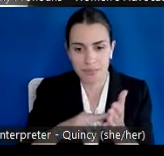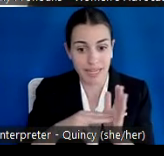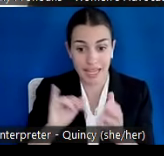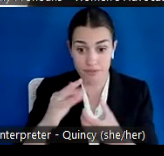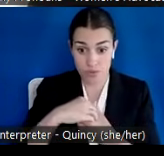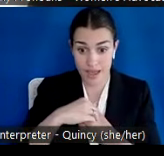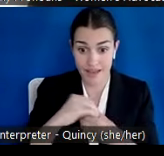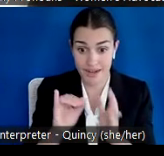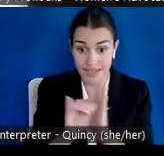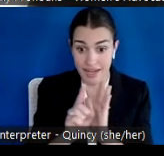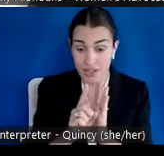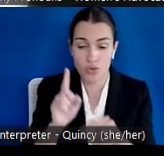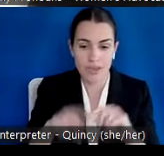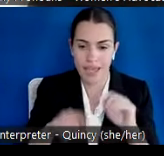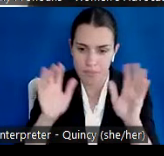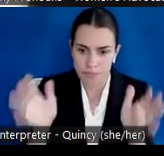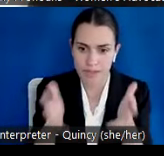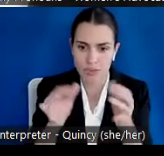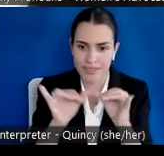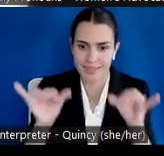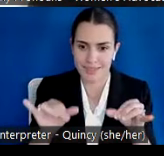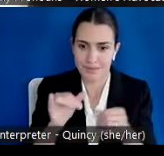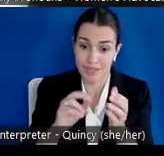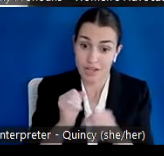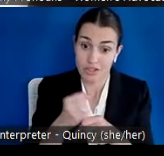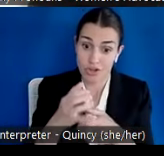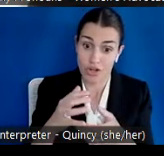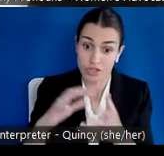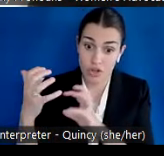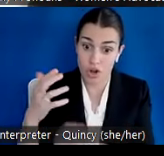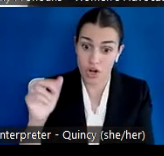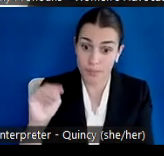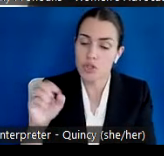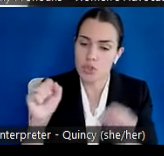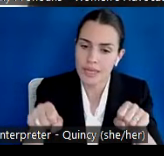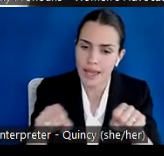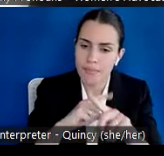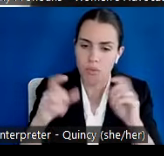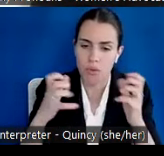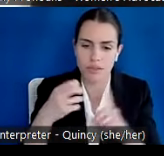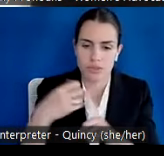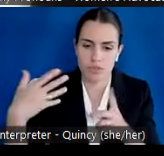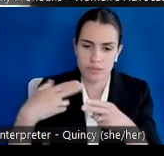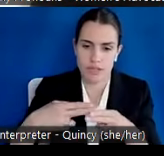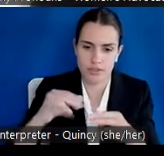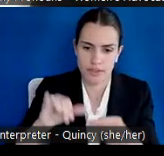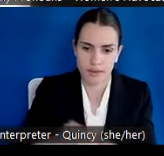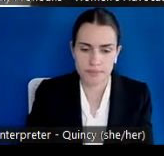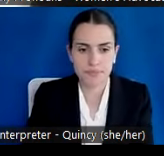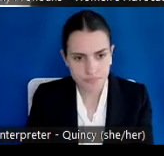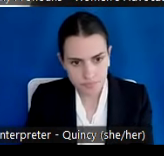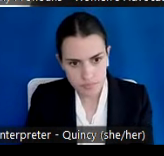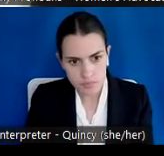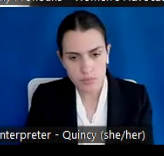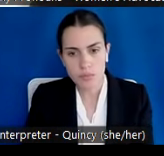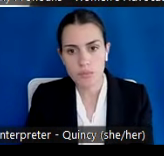harm, but we just wanted to talk about that. And then another thing too, could be like having employees